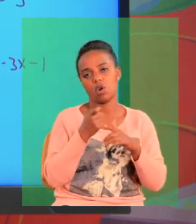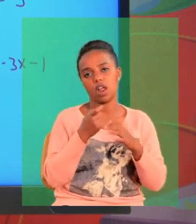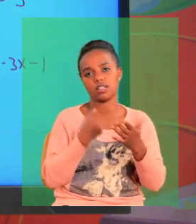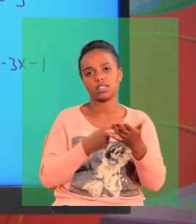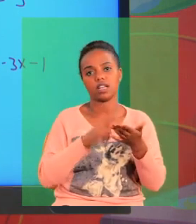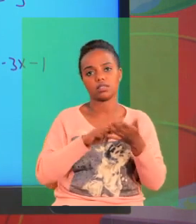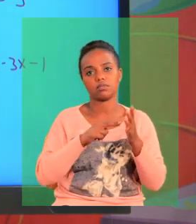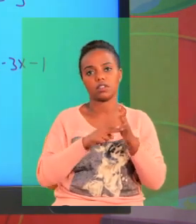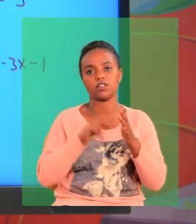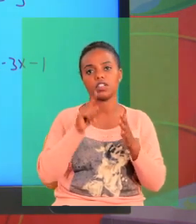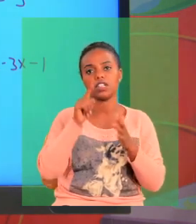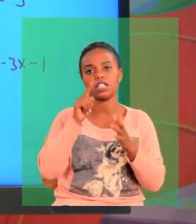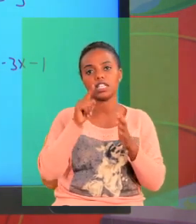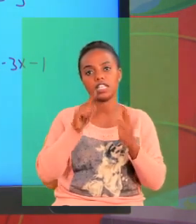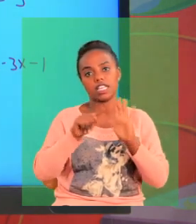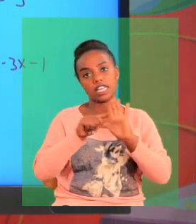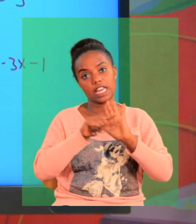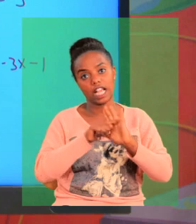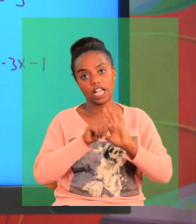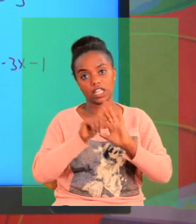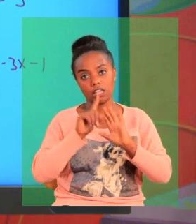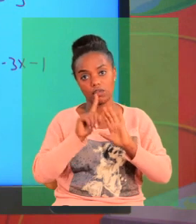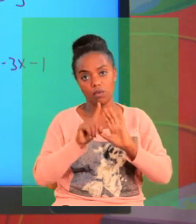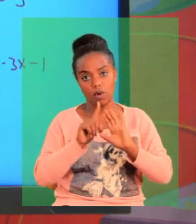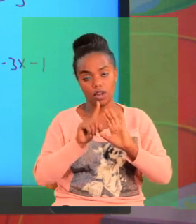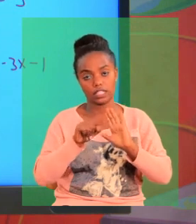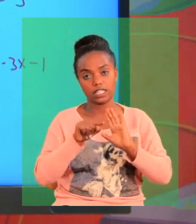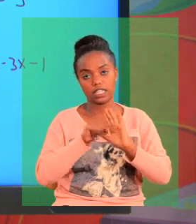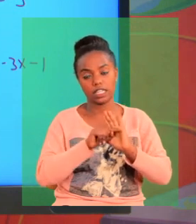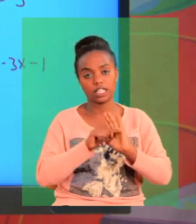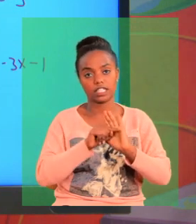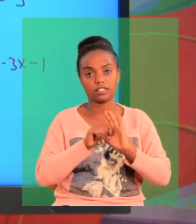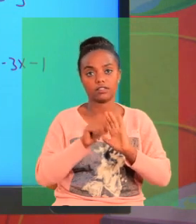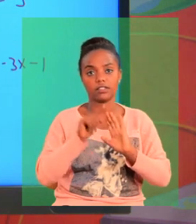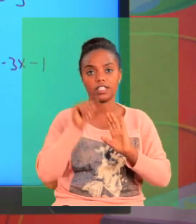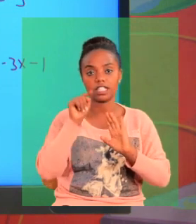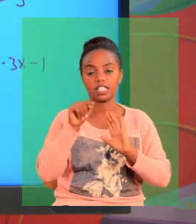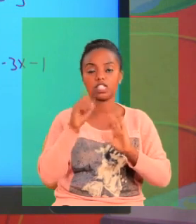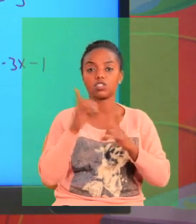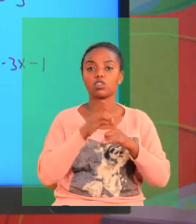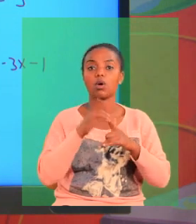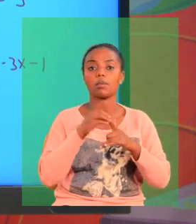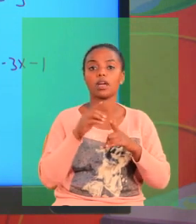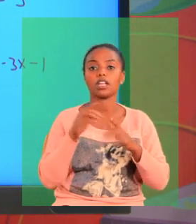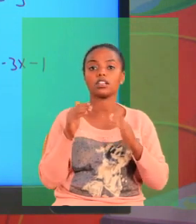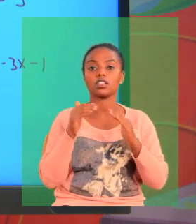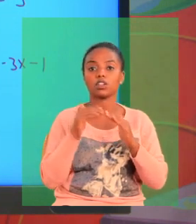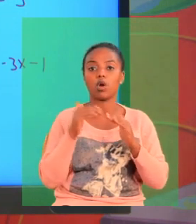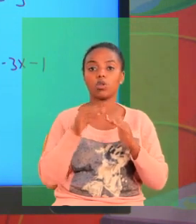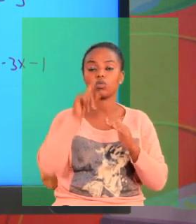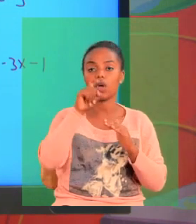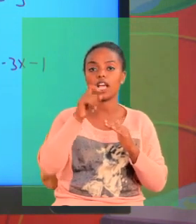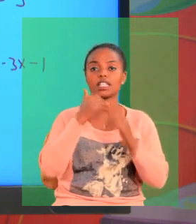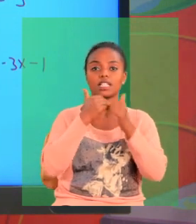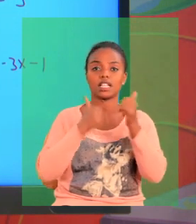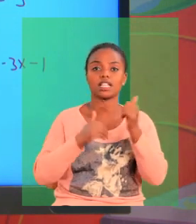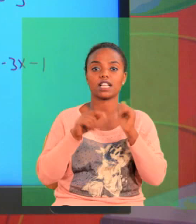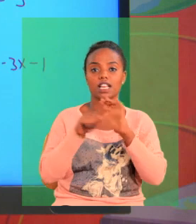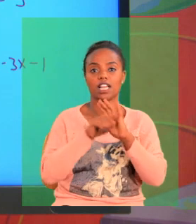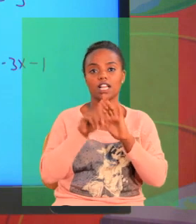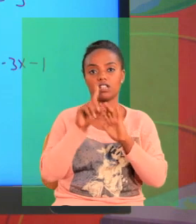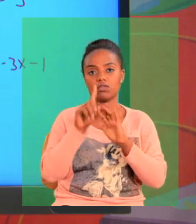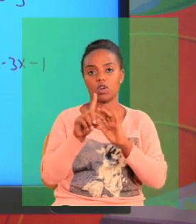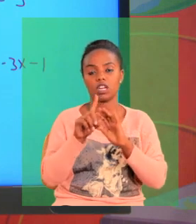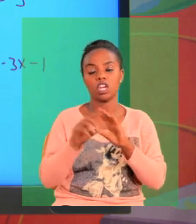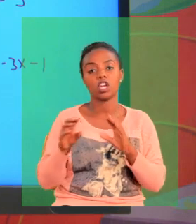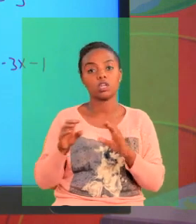that this point is negative 1. So the domain of this relation will be x less than negative 1. It doesn't